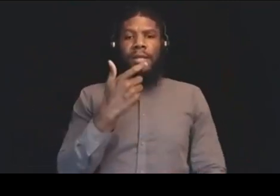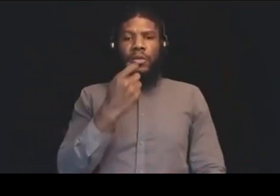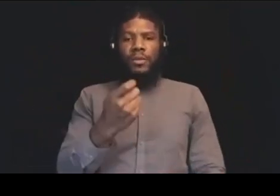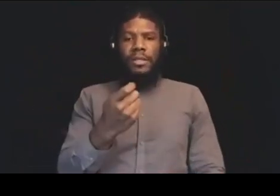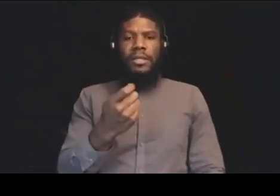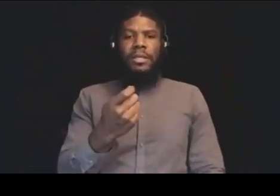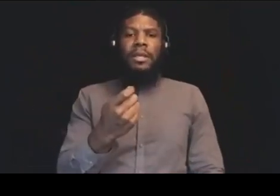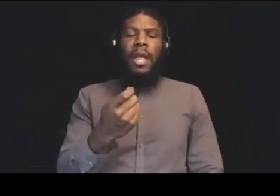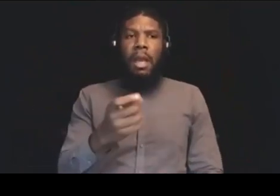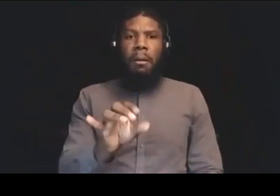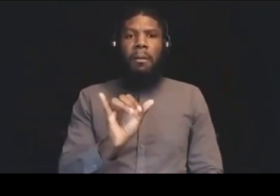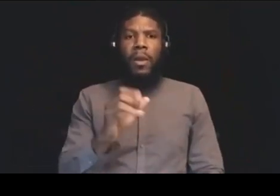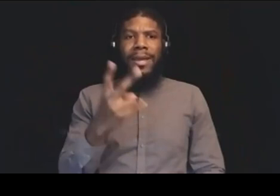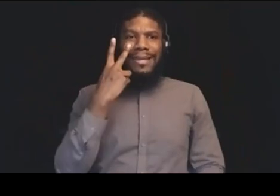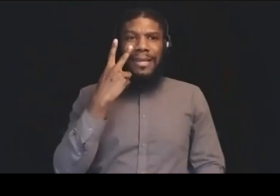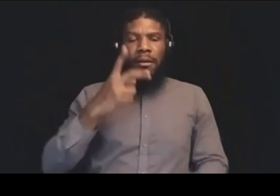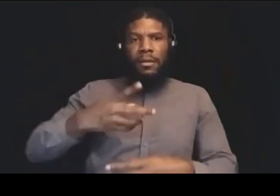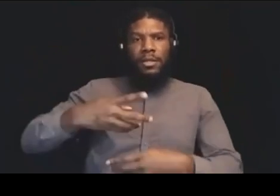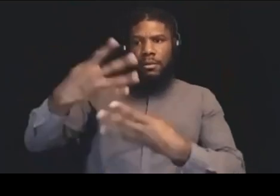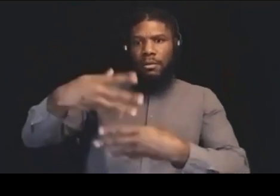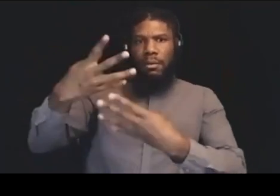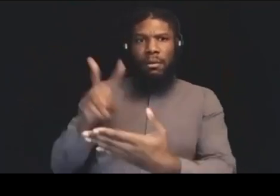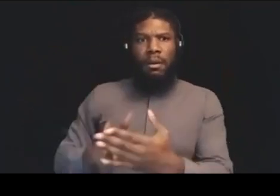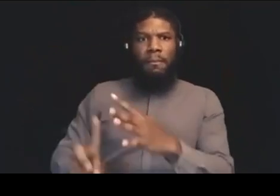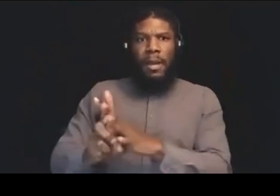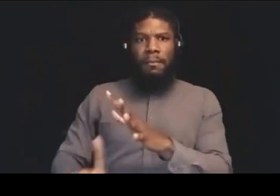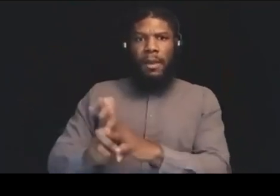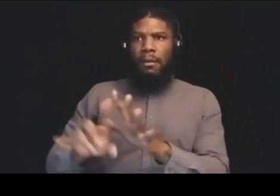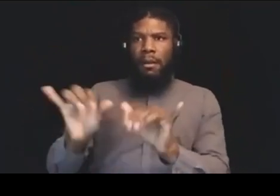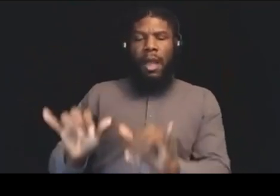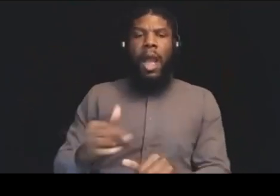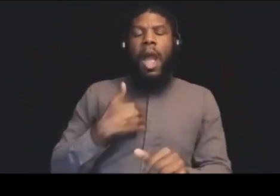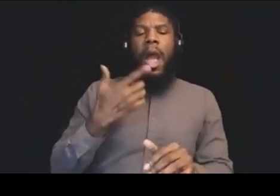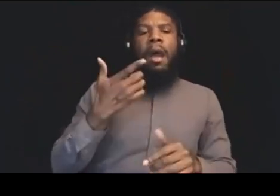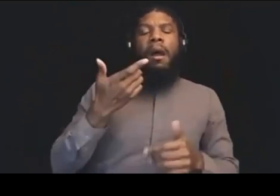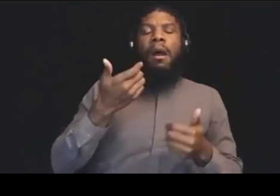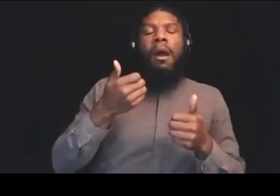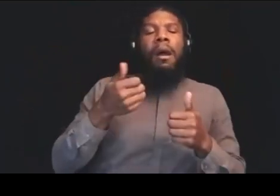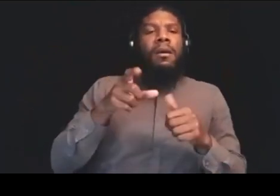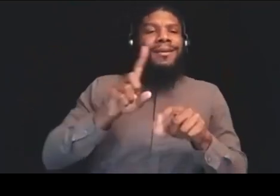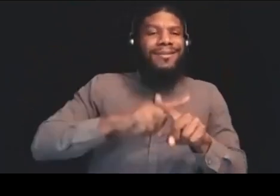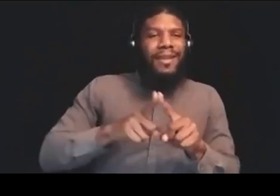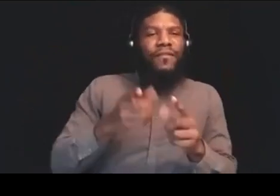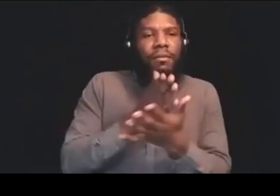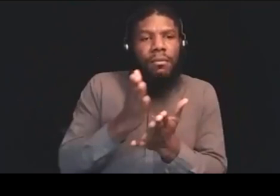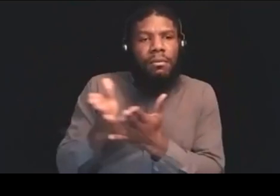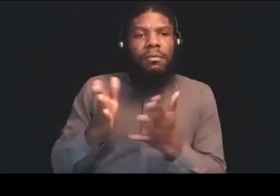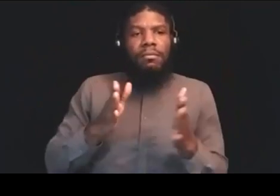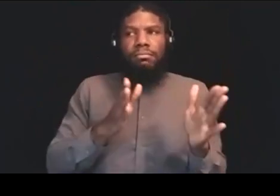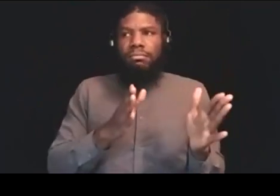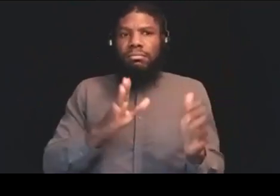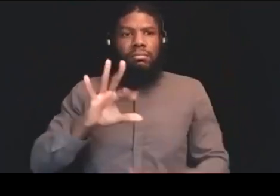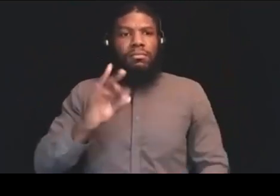just curious about, I see different things popping up in the chat. I was just saying, I'm just sort of curious about different forms that that could take, but it's a half-baked